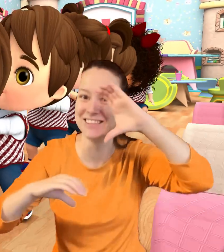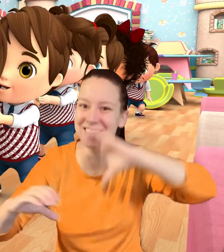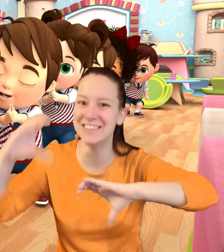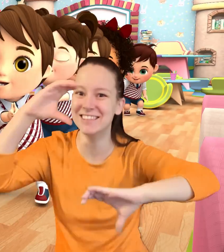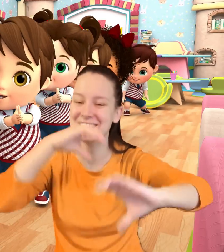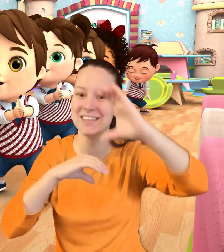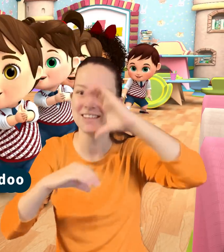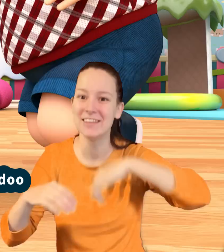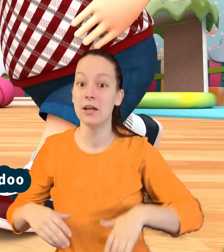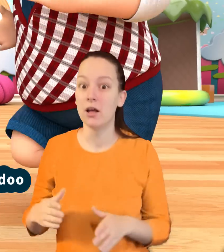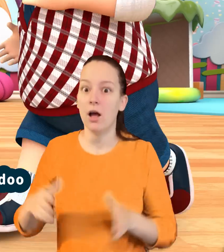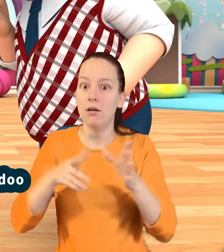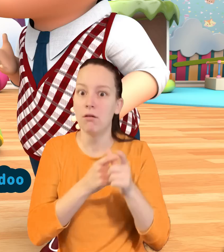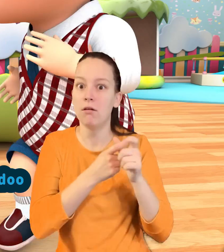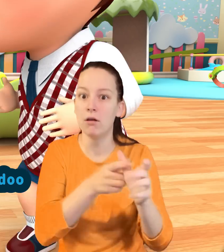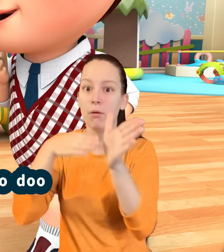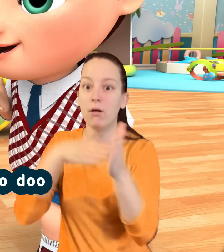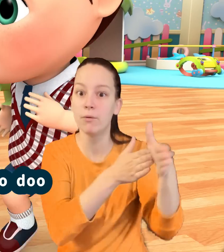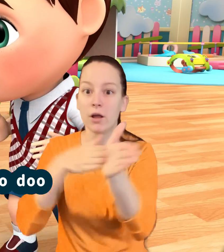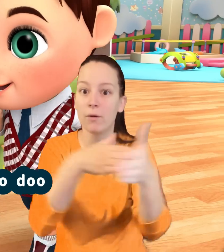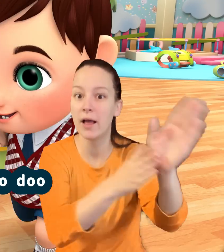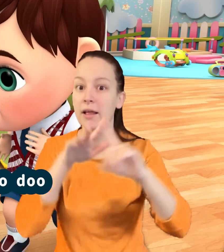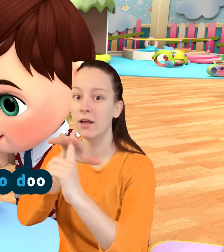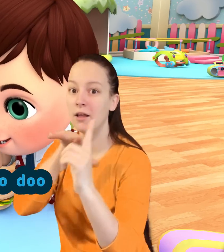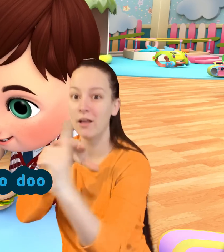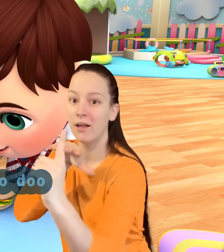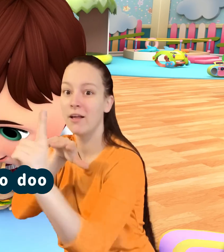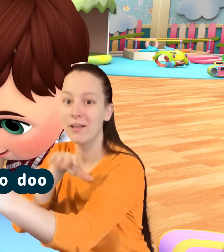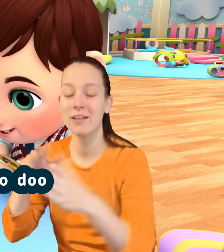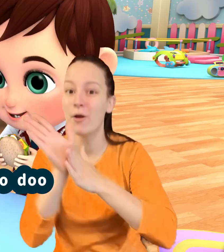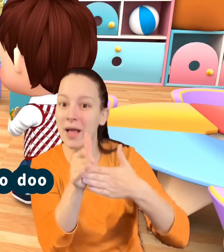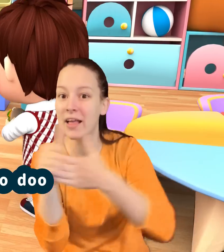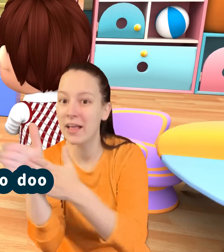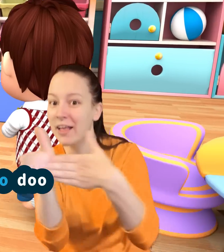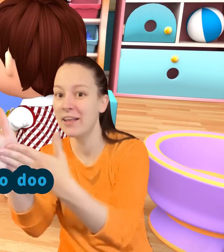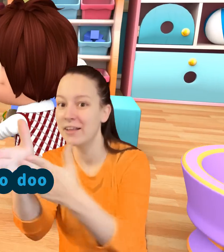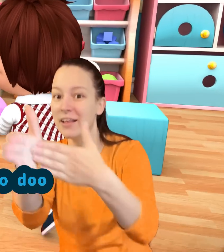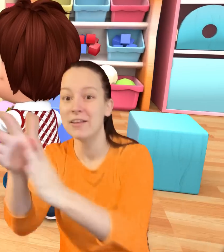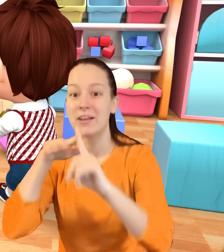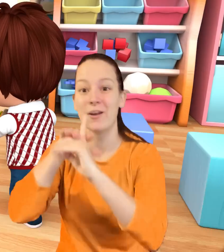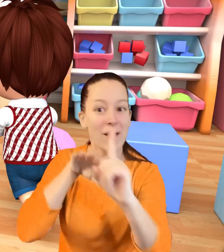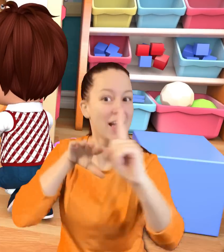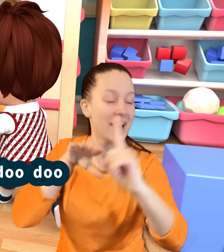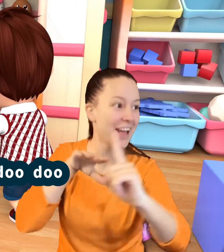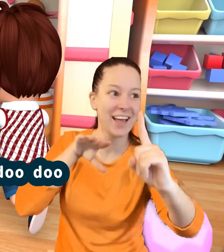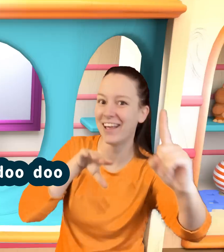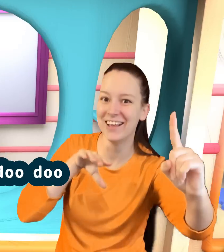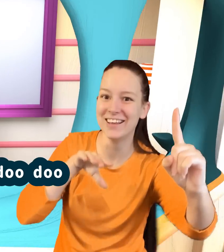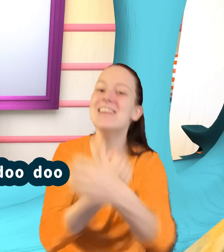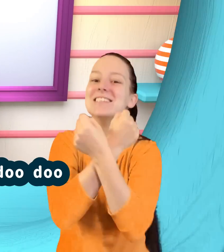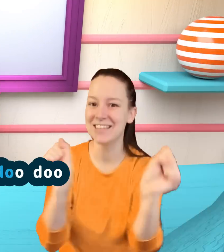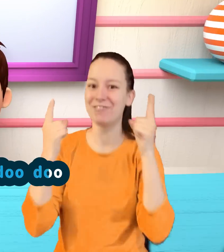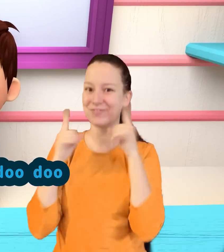Go Hunt run away do run away do do run away do do run away